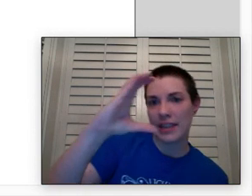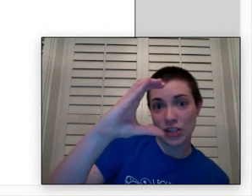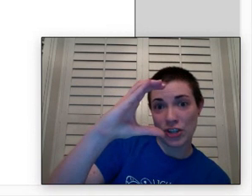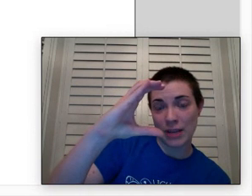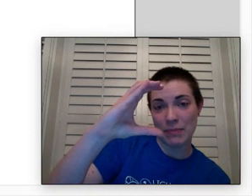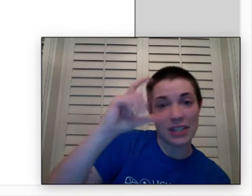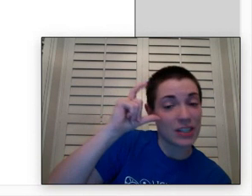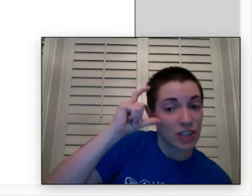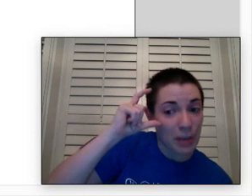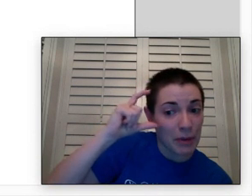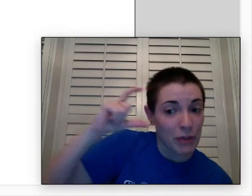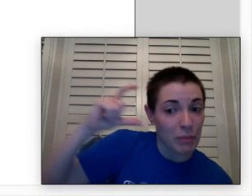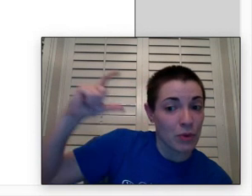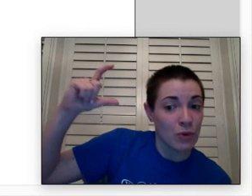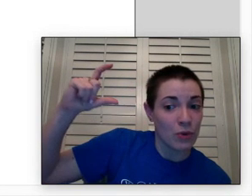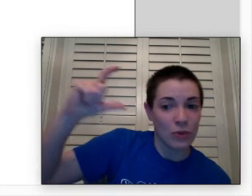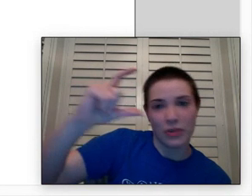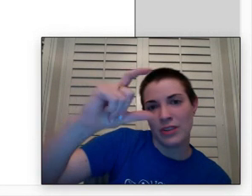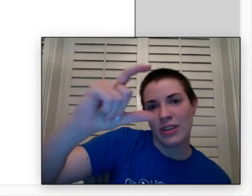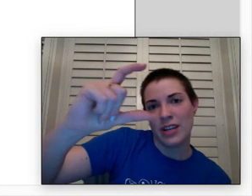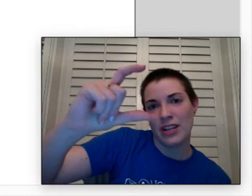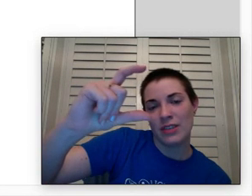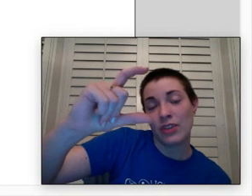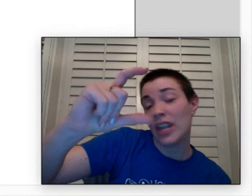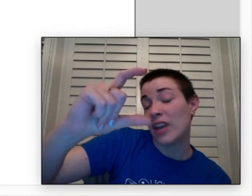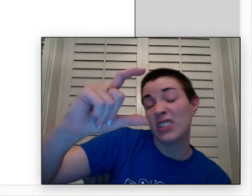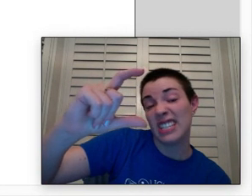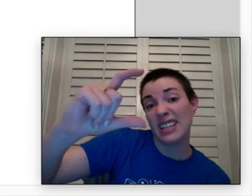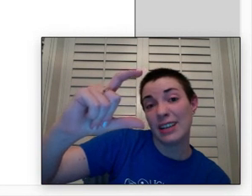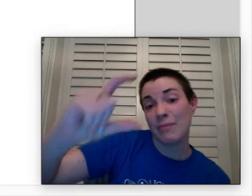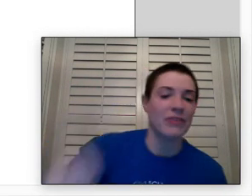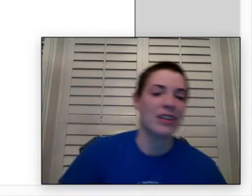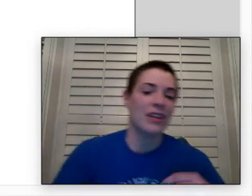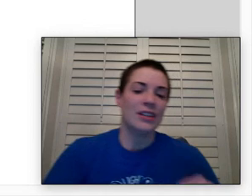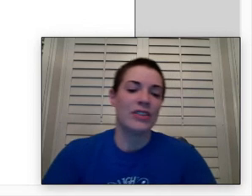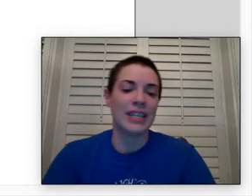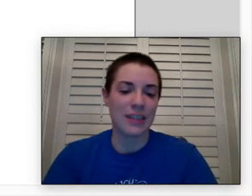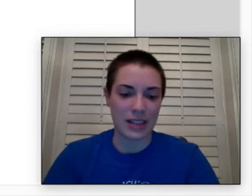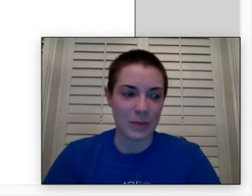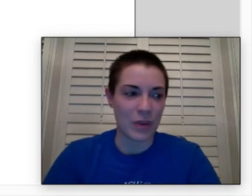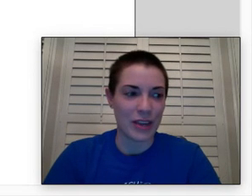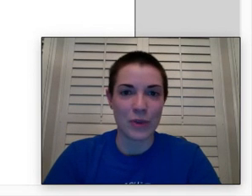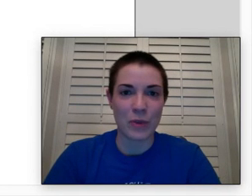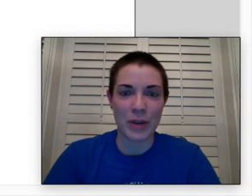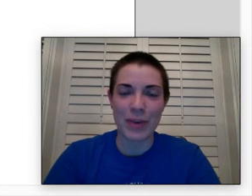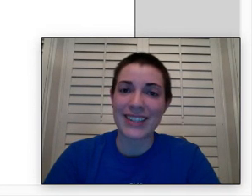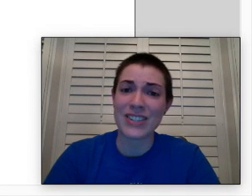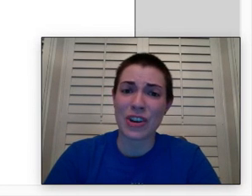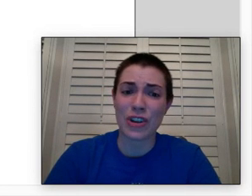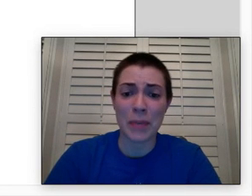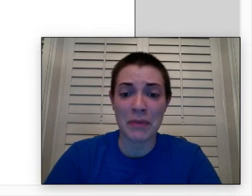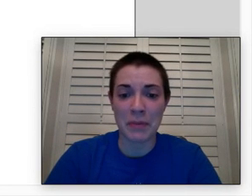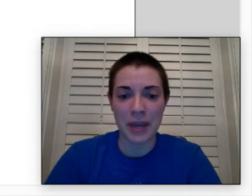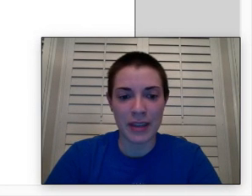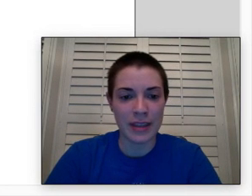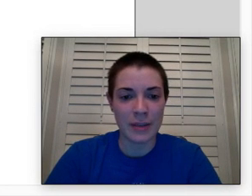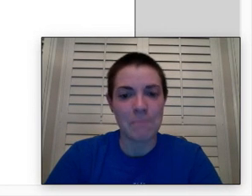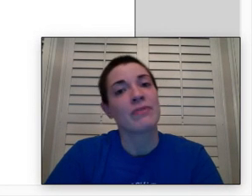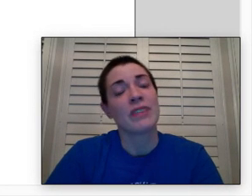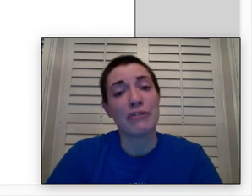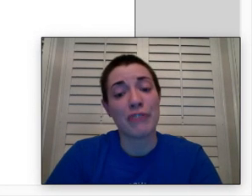that shape. That's the shape of the moon. Or the letter C. So that's an awesome way if you want to practice our shape of the